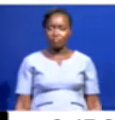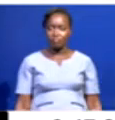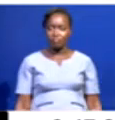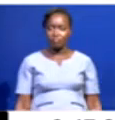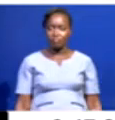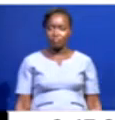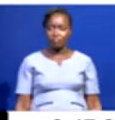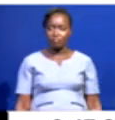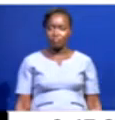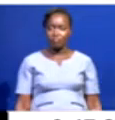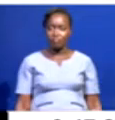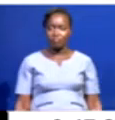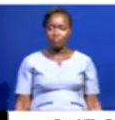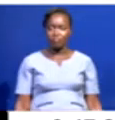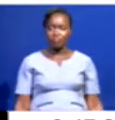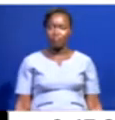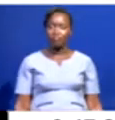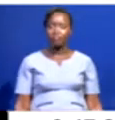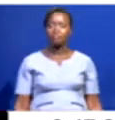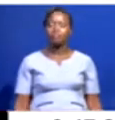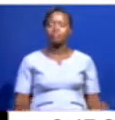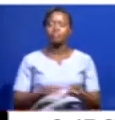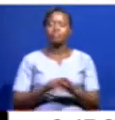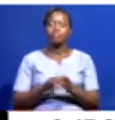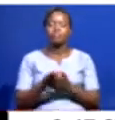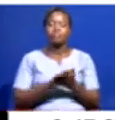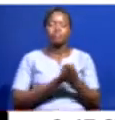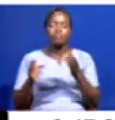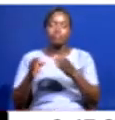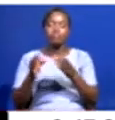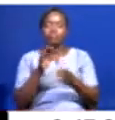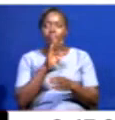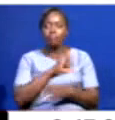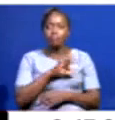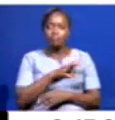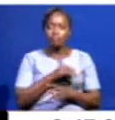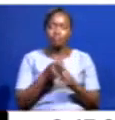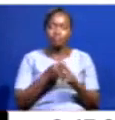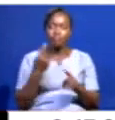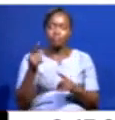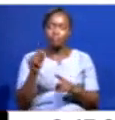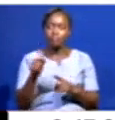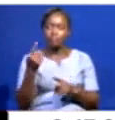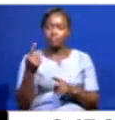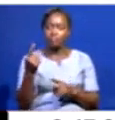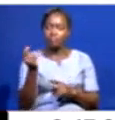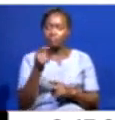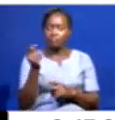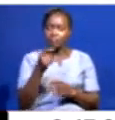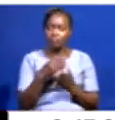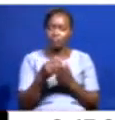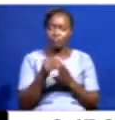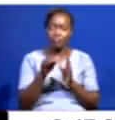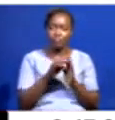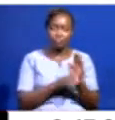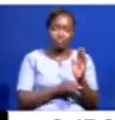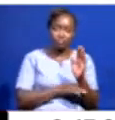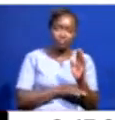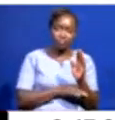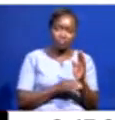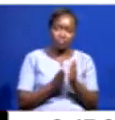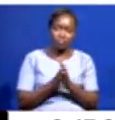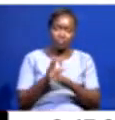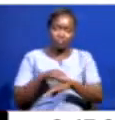Grassroots level cooperatives and member-based organizations are set to benefit from a 1.1 trillion shilling program by the Swedish